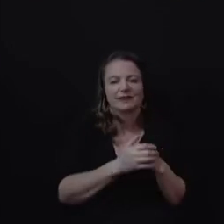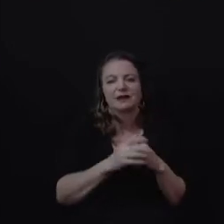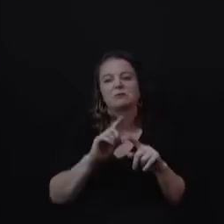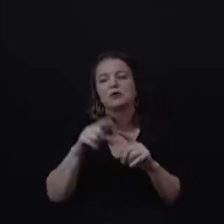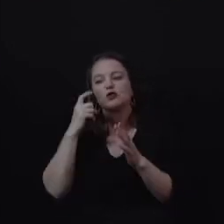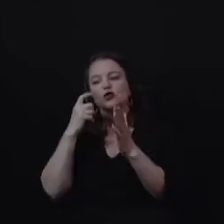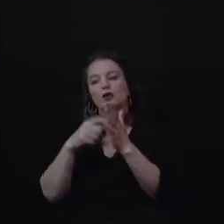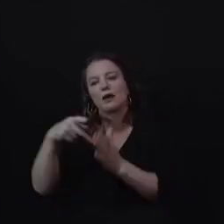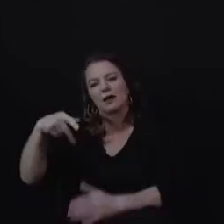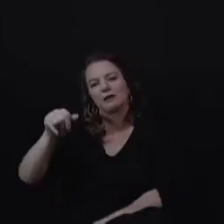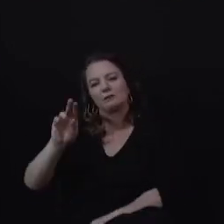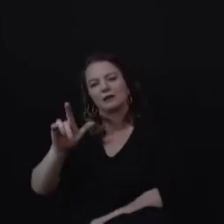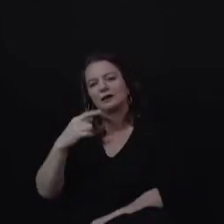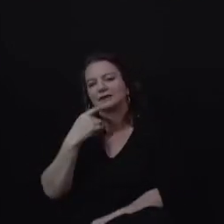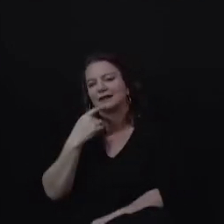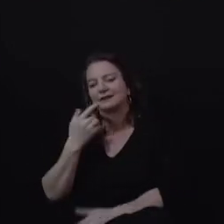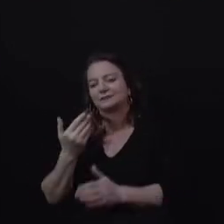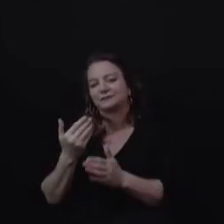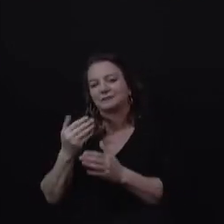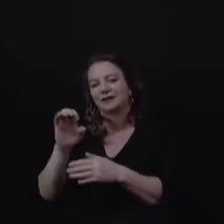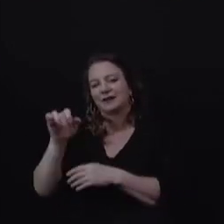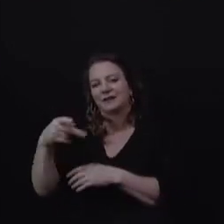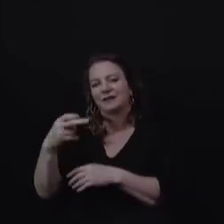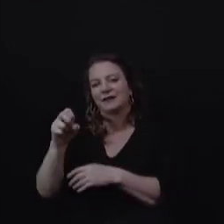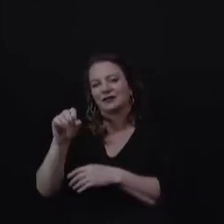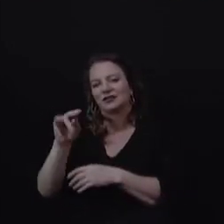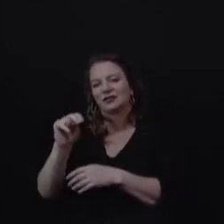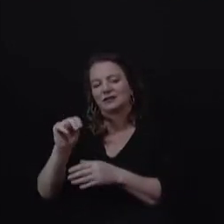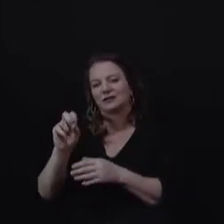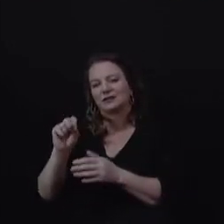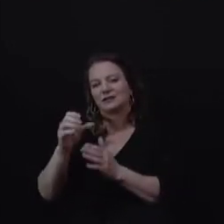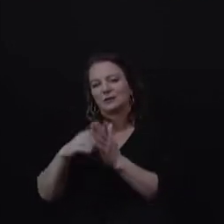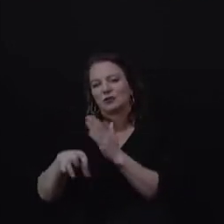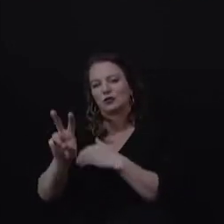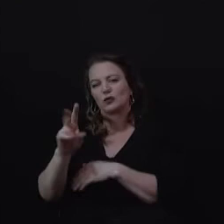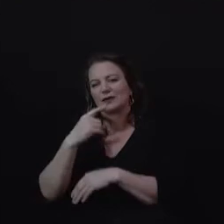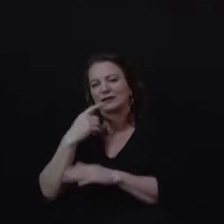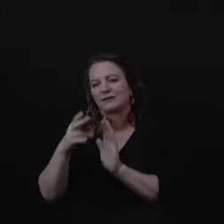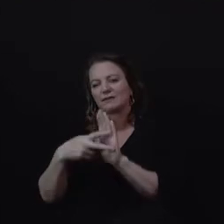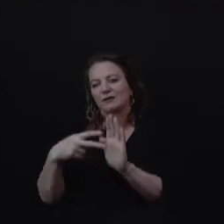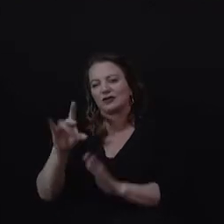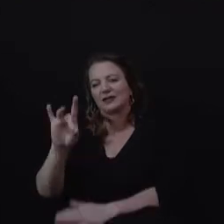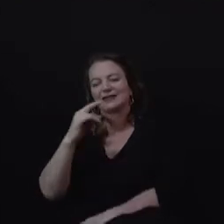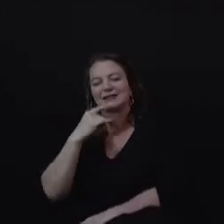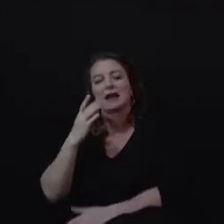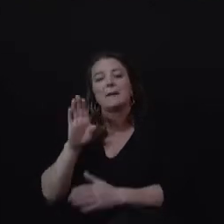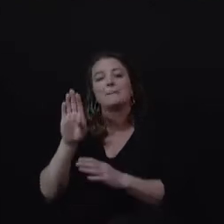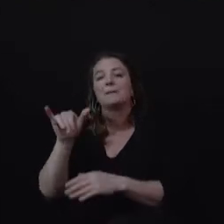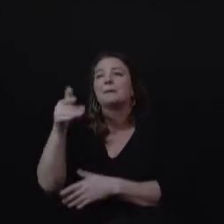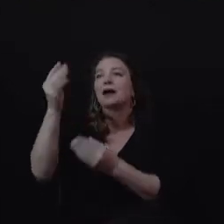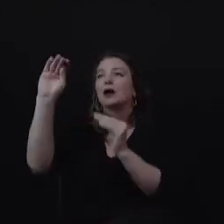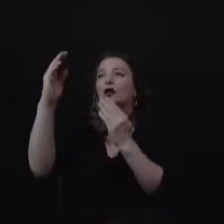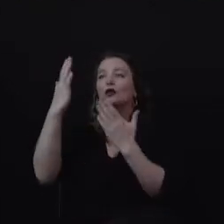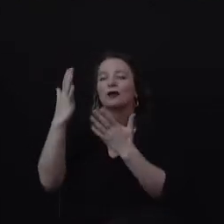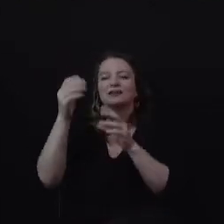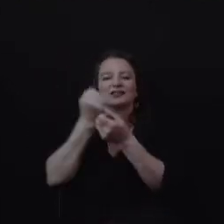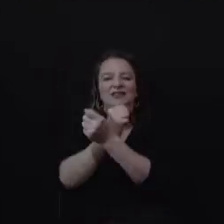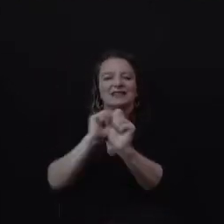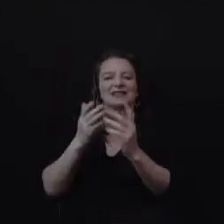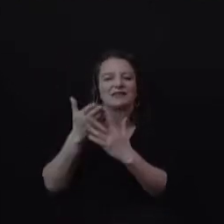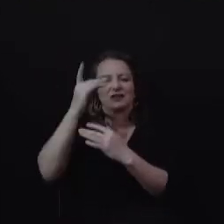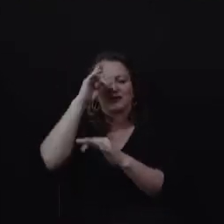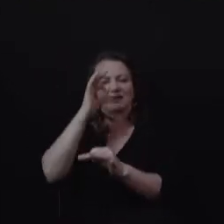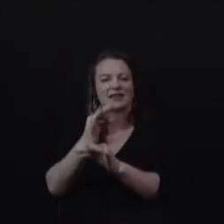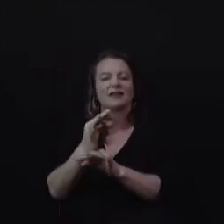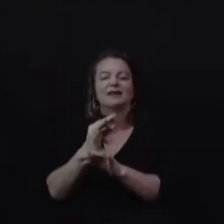Paul goes on to say here in Ephesians 2. He says, verse 8, for by grace you have been saved through faith, and this is not